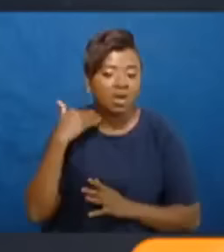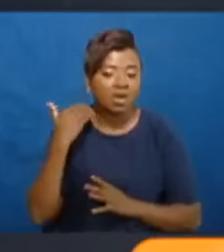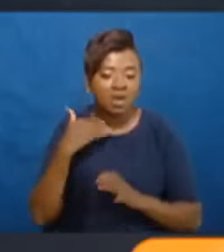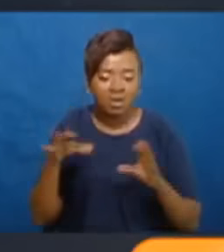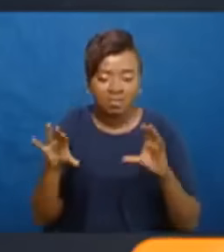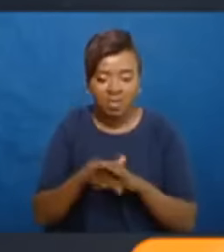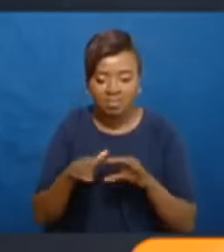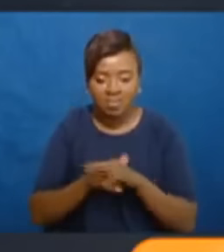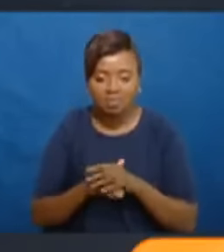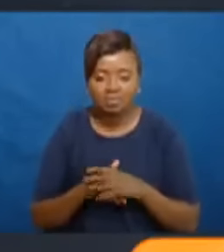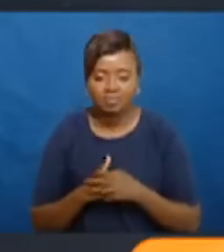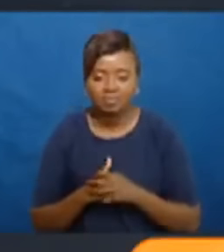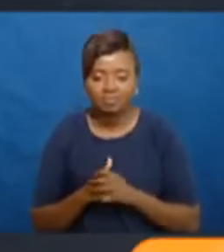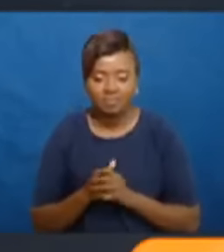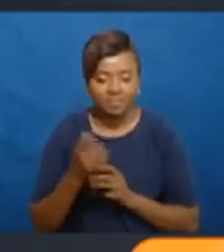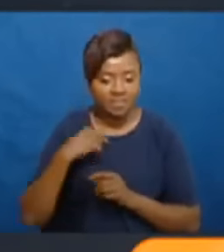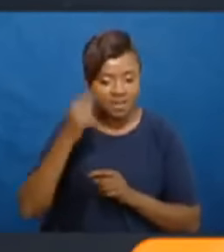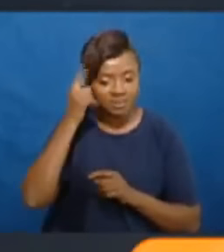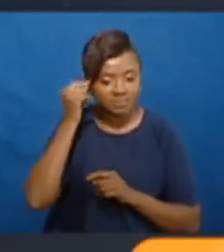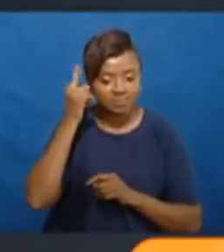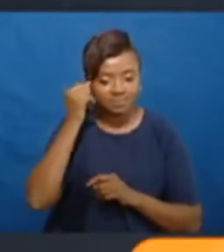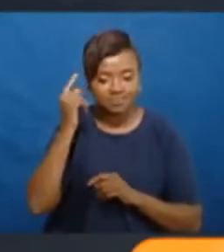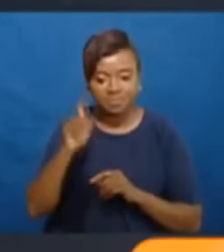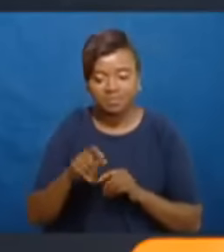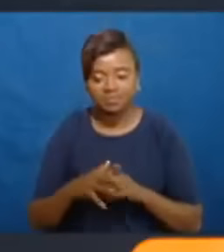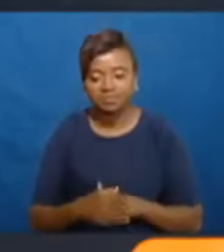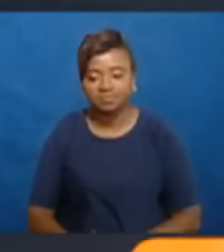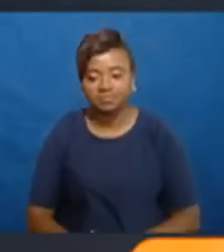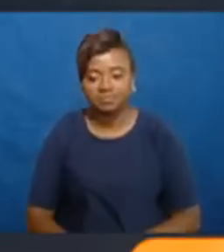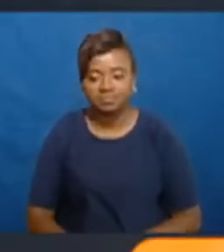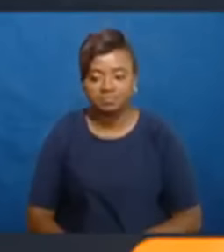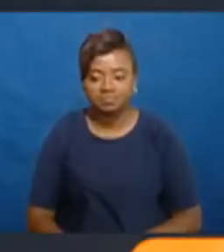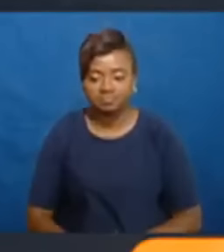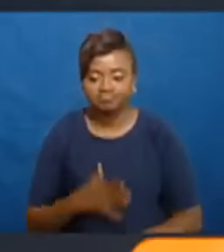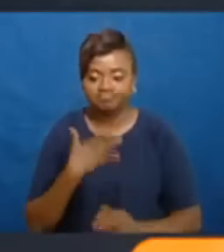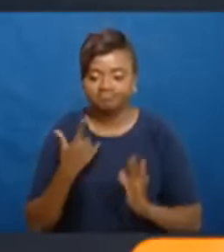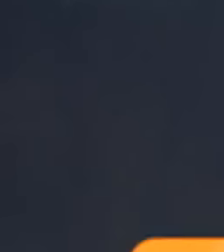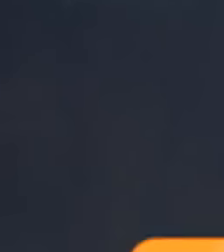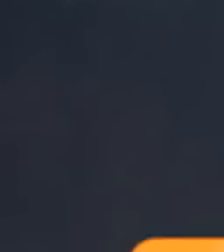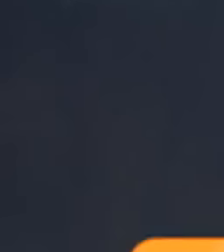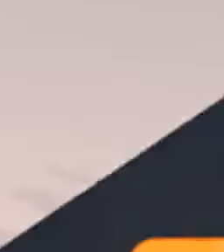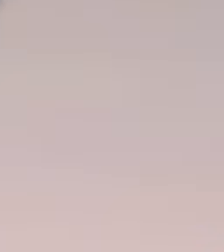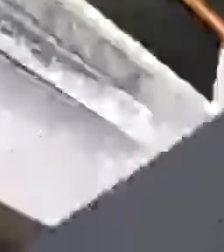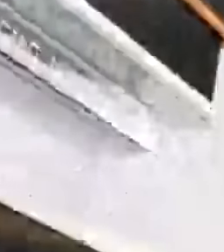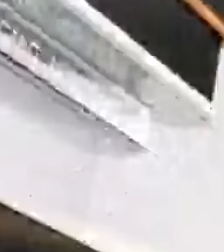Let us reflect. That is my kicker.